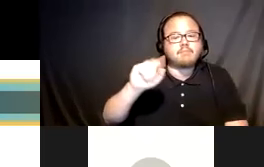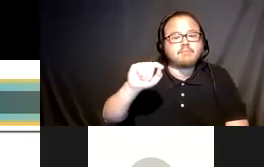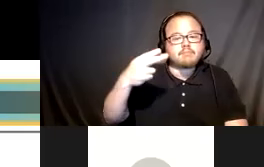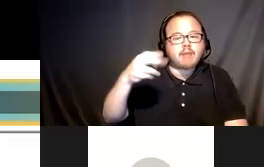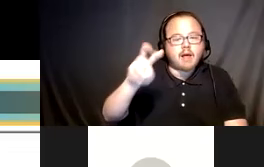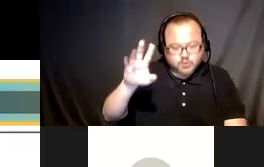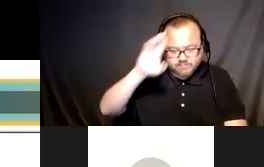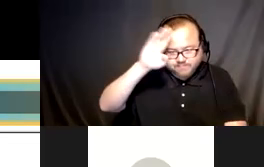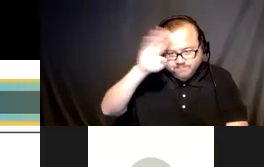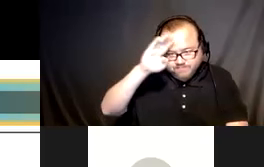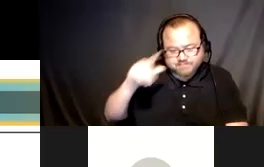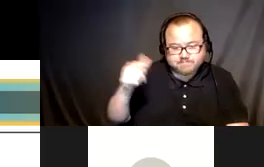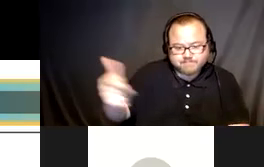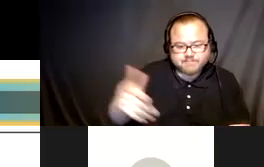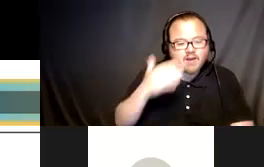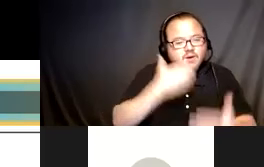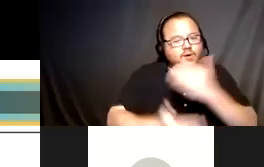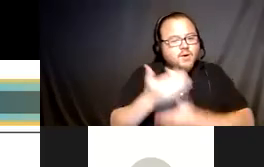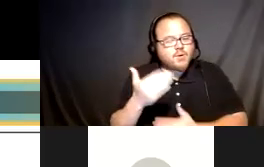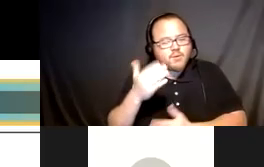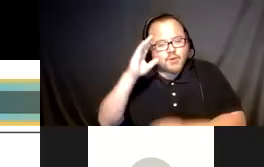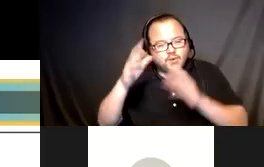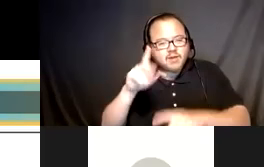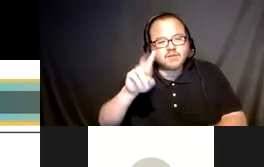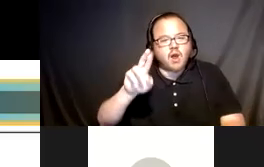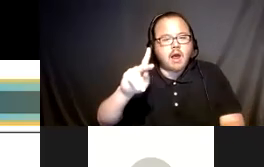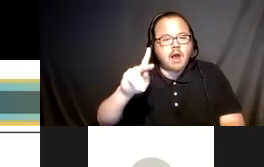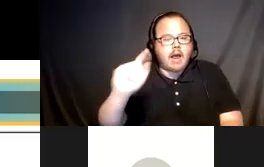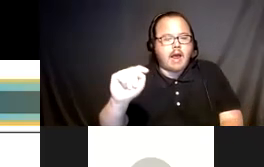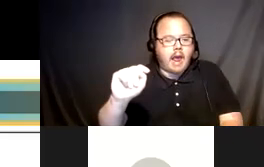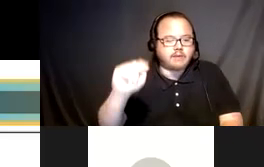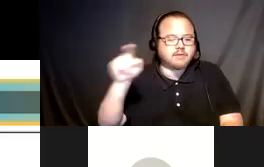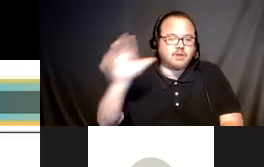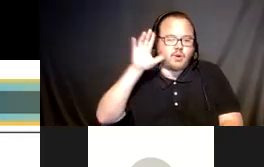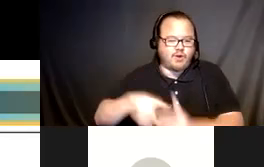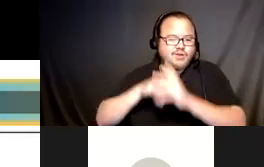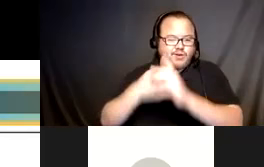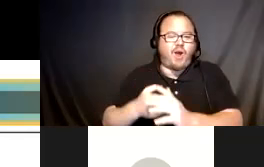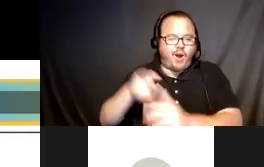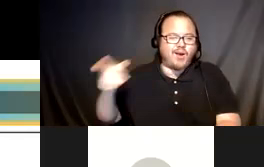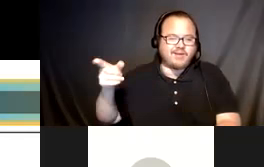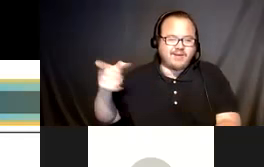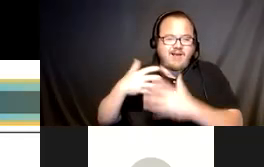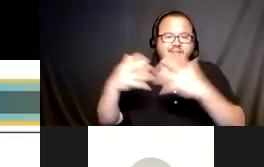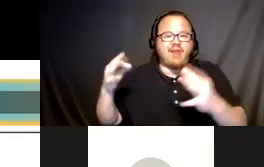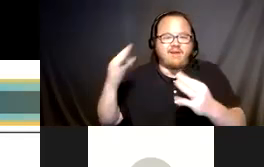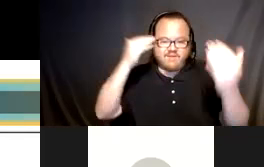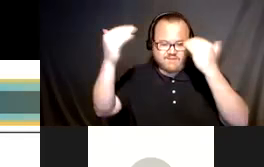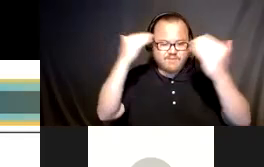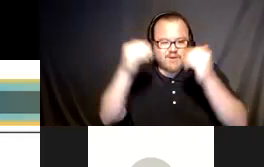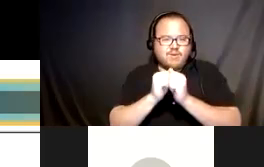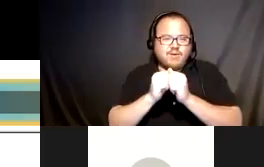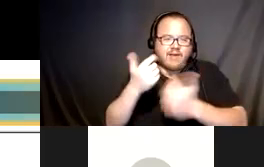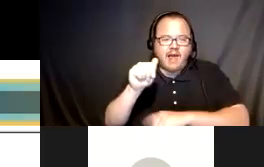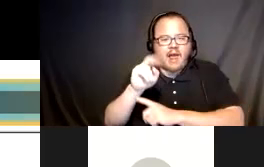talk. Hi, good morning. And actually, Dr. Kat is actually going to start because she's had a lot of familiarity with